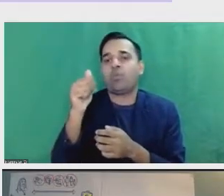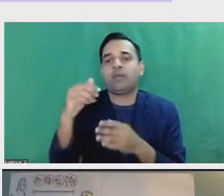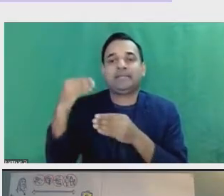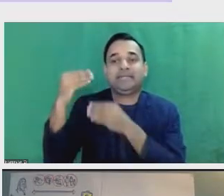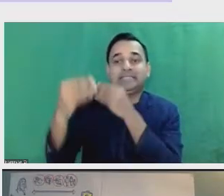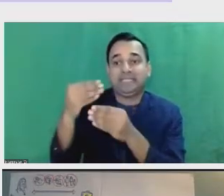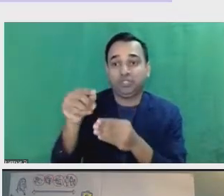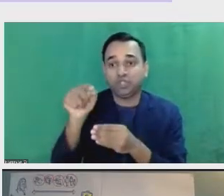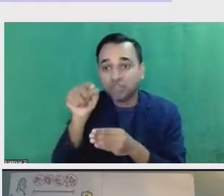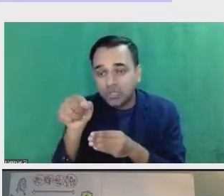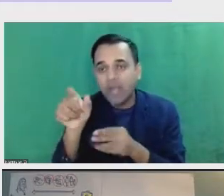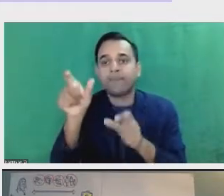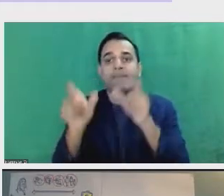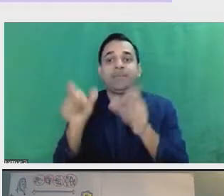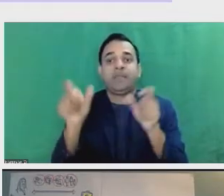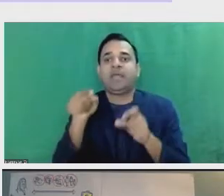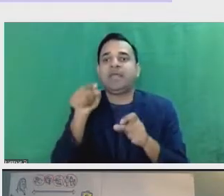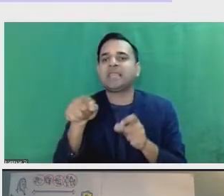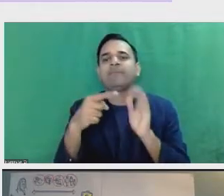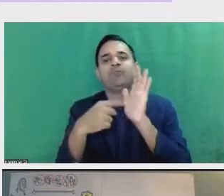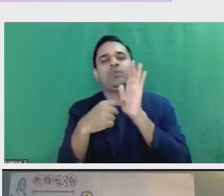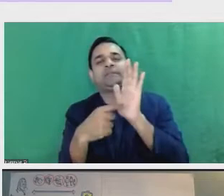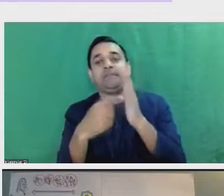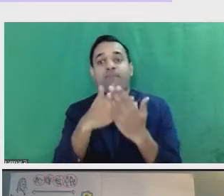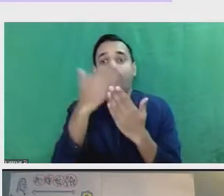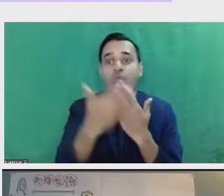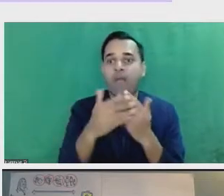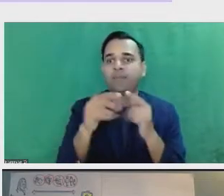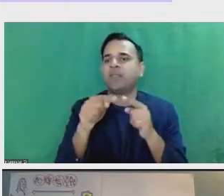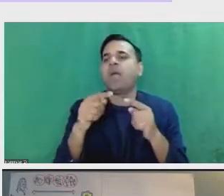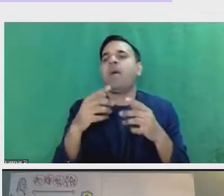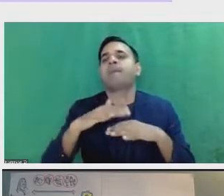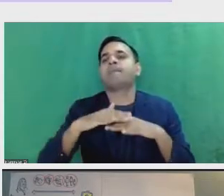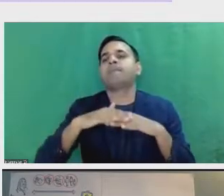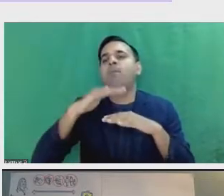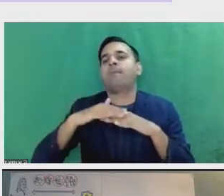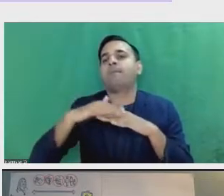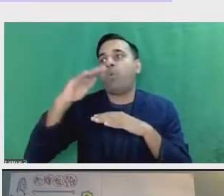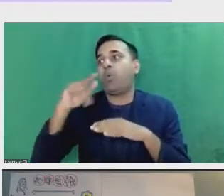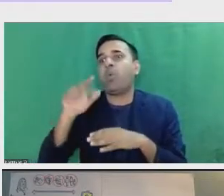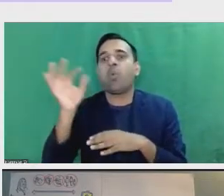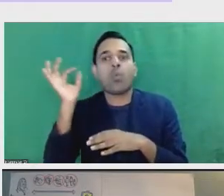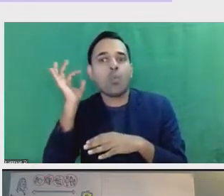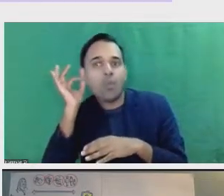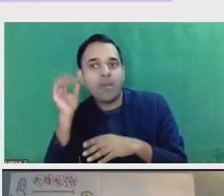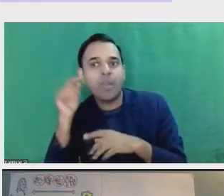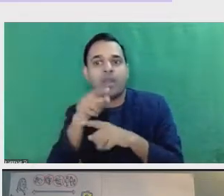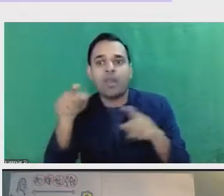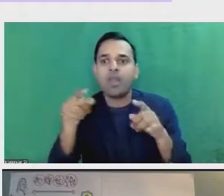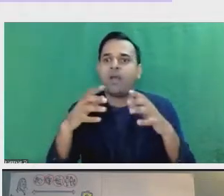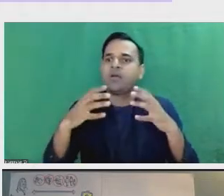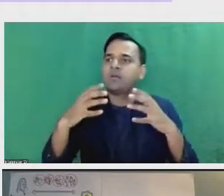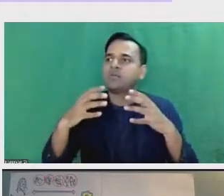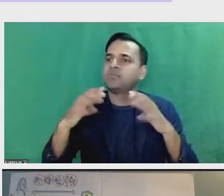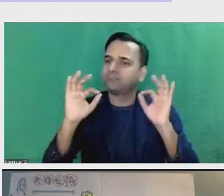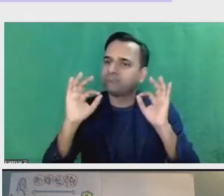time criteria gender responsive in terms of the incentives